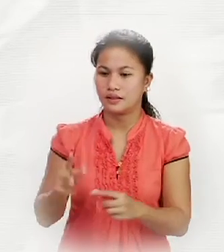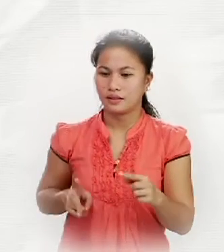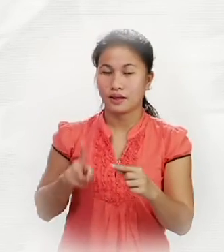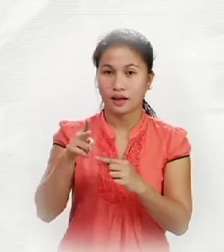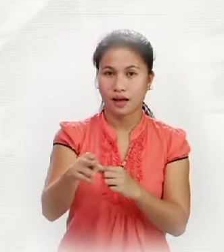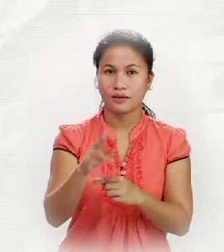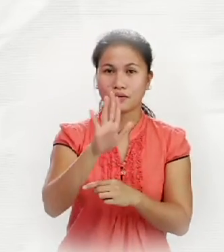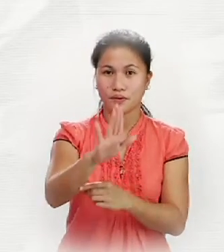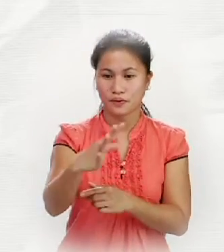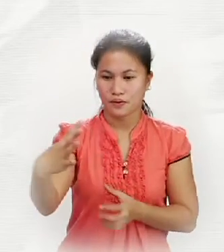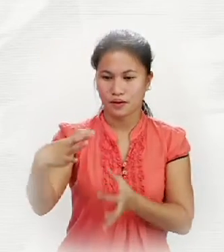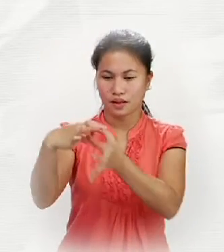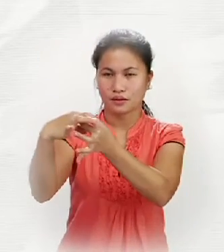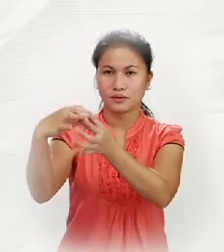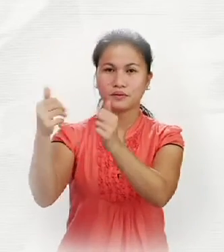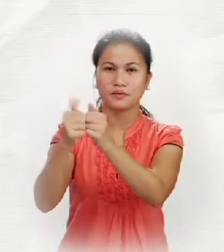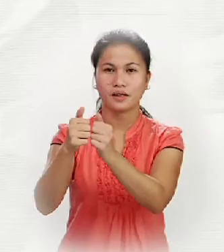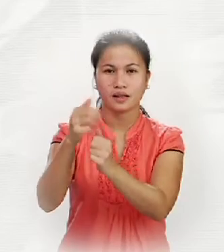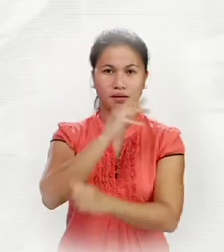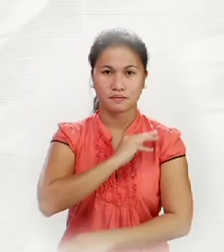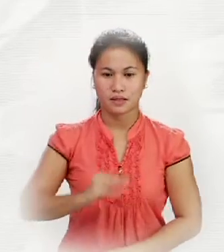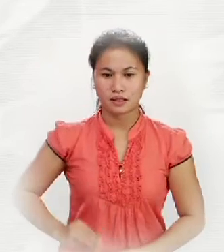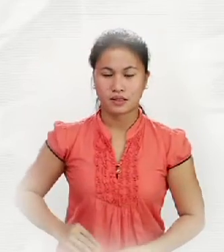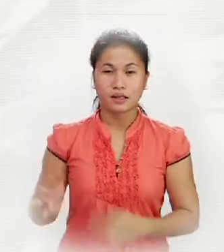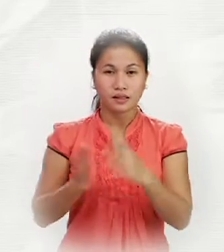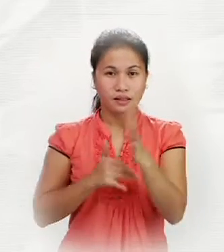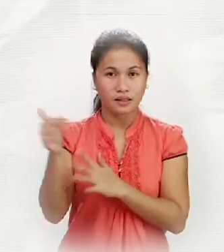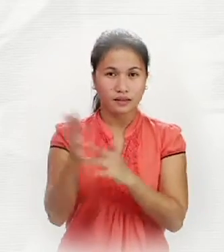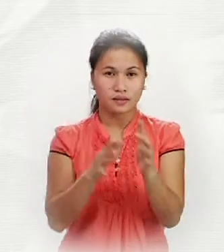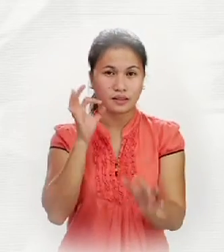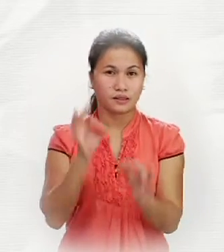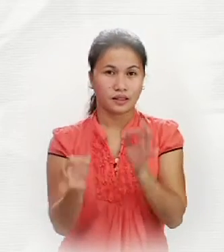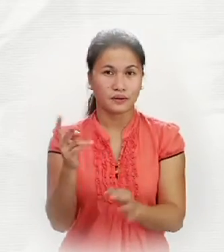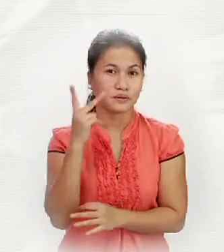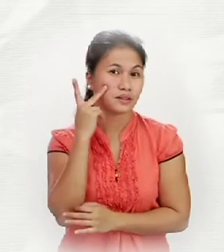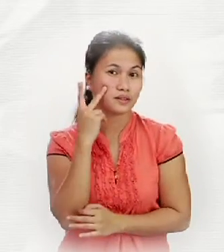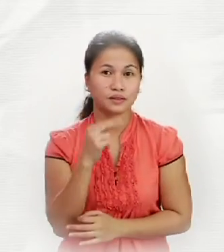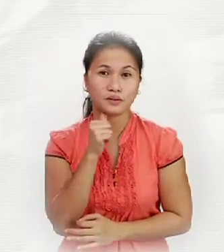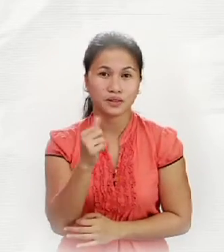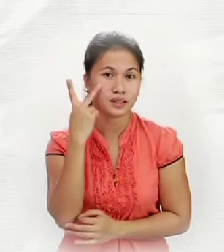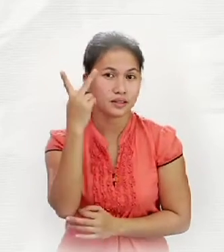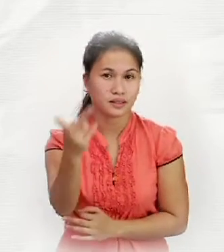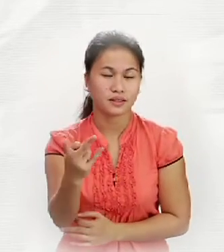your connection with the master, even if we do not see him.